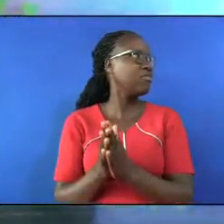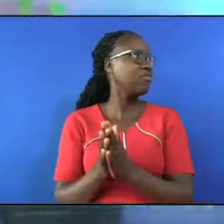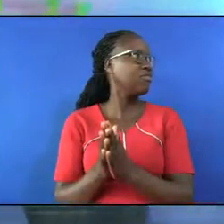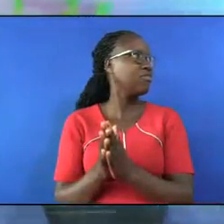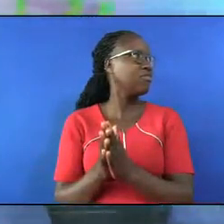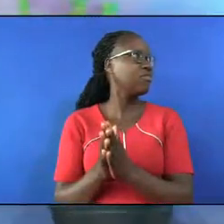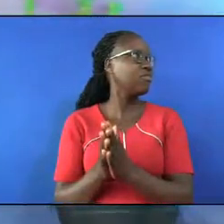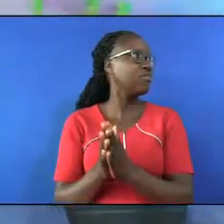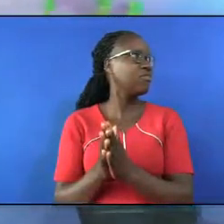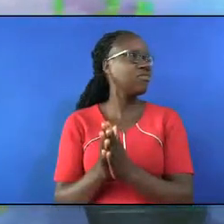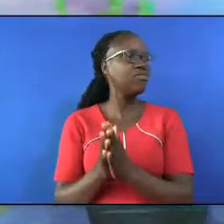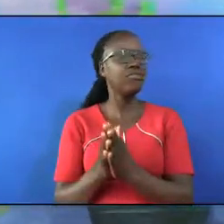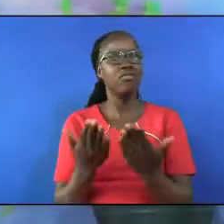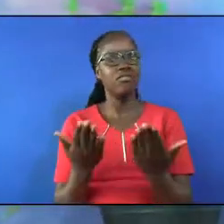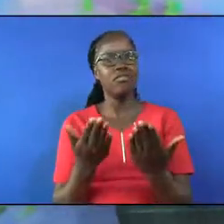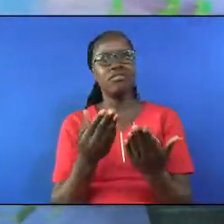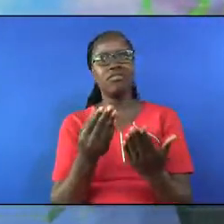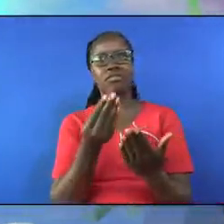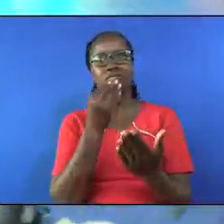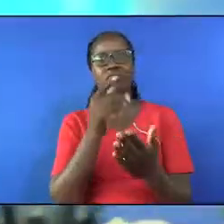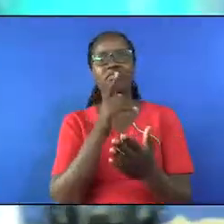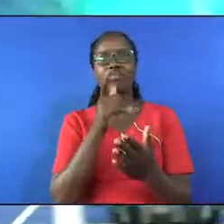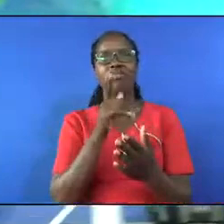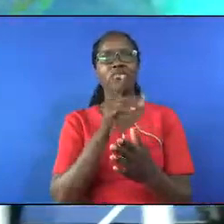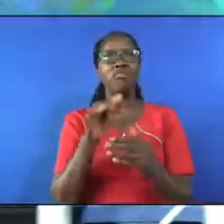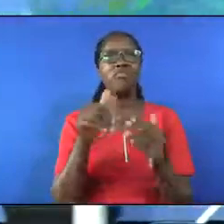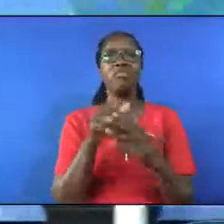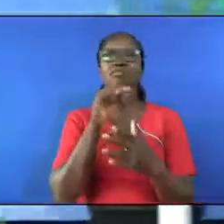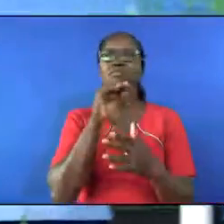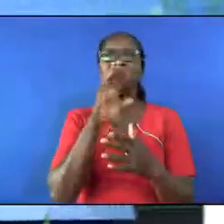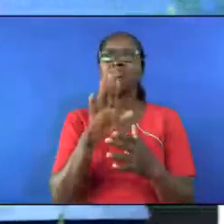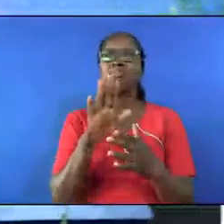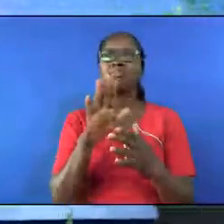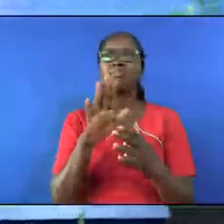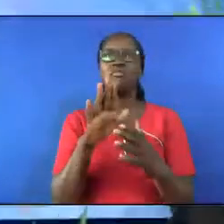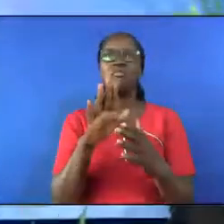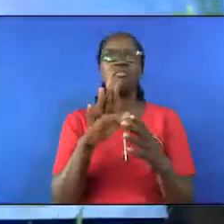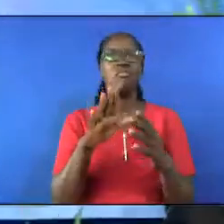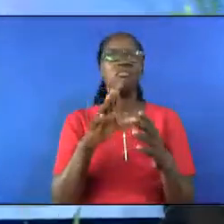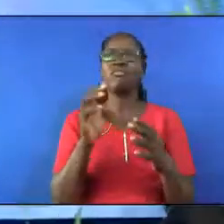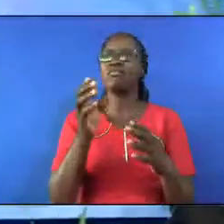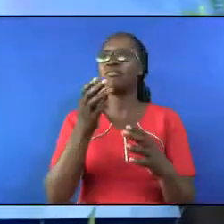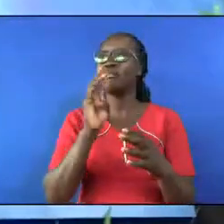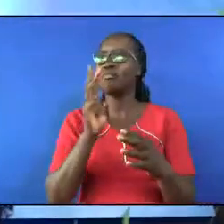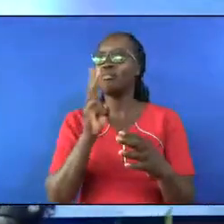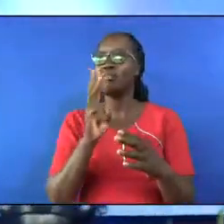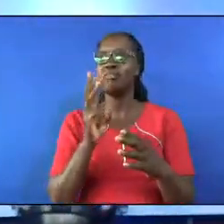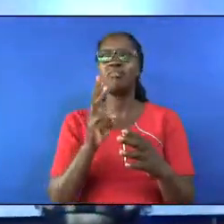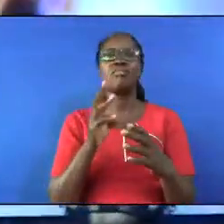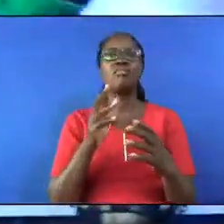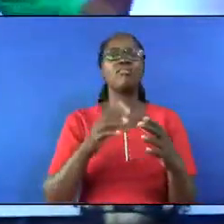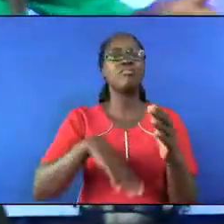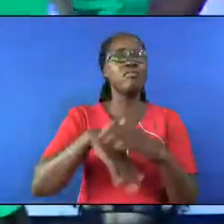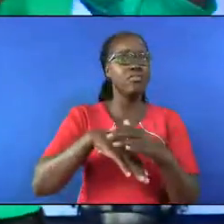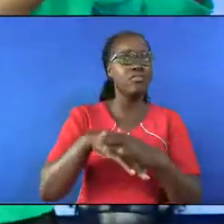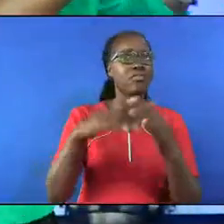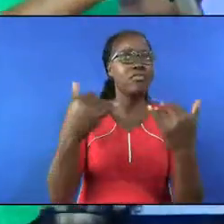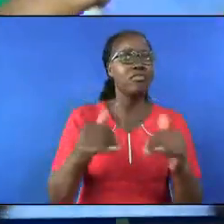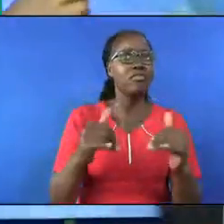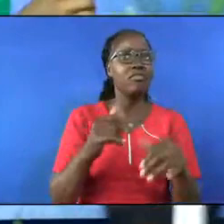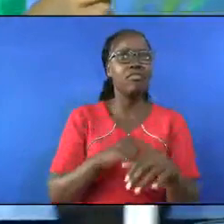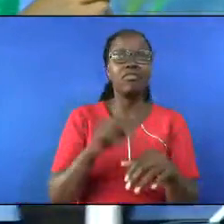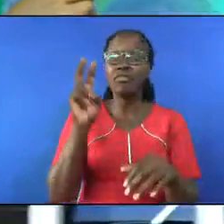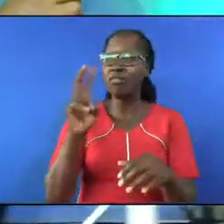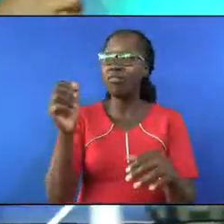Once service is over and once we've eaten lunch, you'd find the boys with chupas of maji and they are busy playing football. But once they see